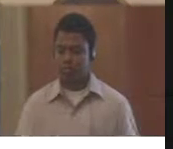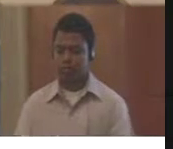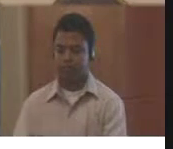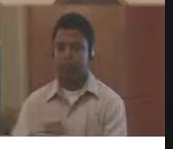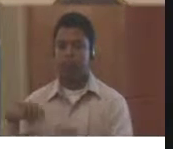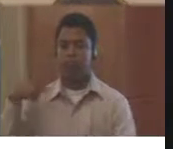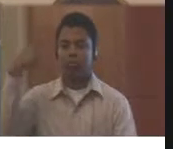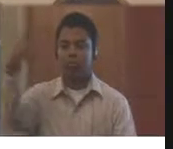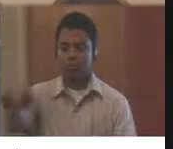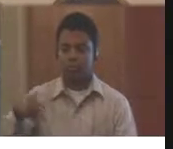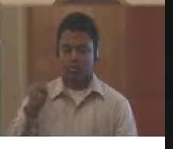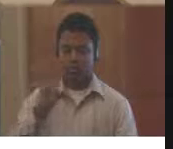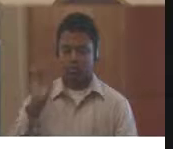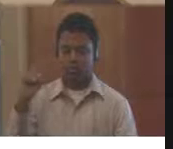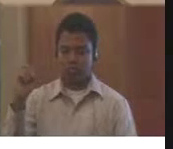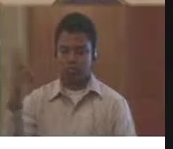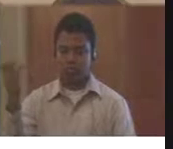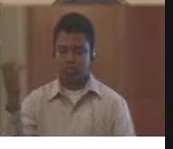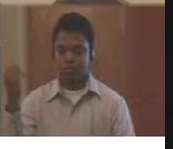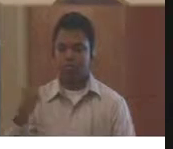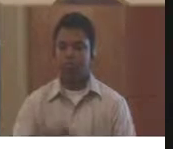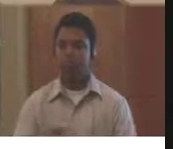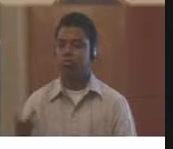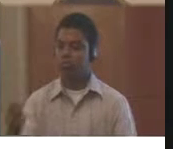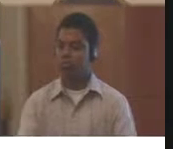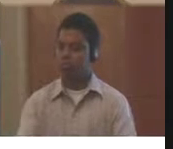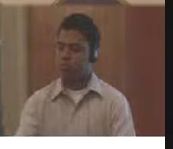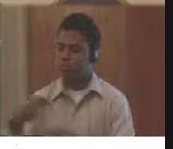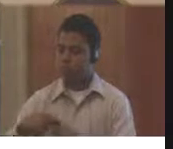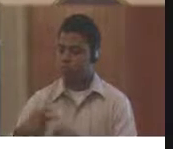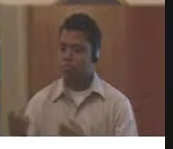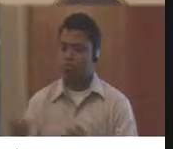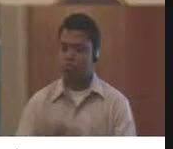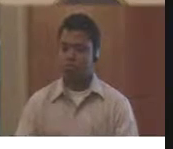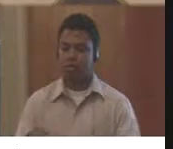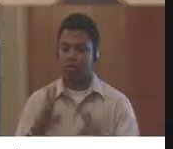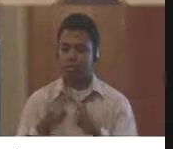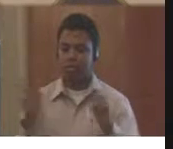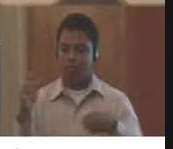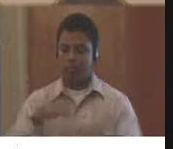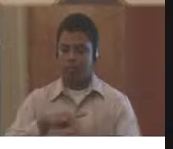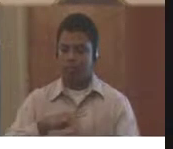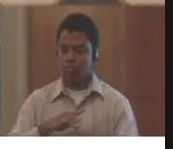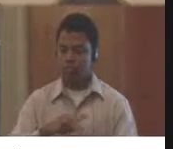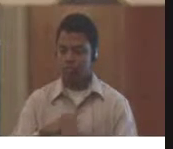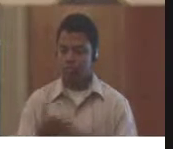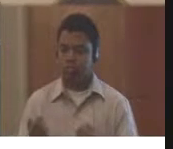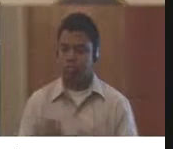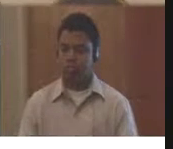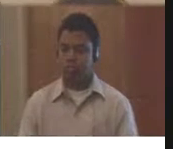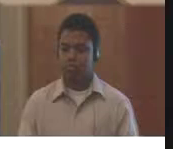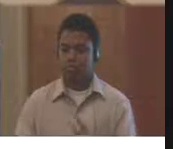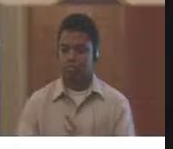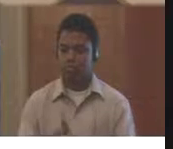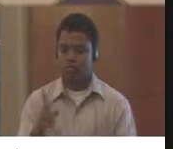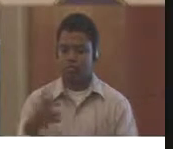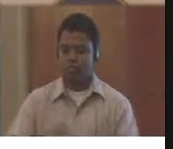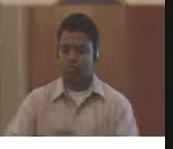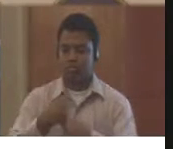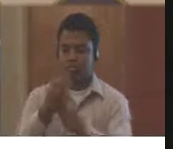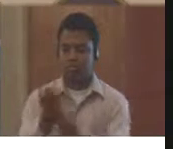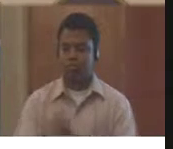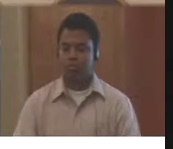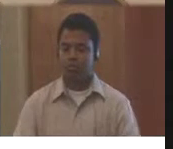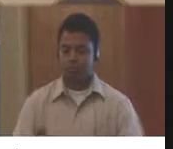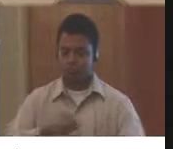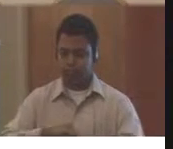of Action 2015 as pertinent actors, relevant actors in risk management